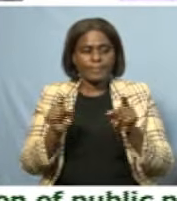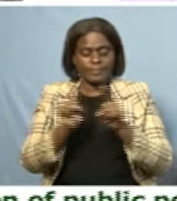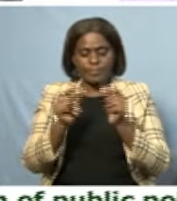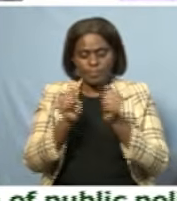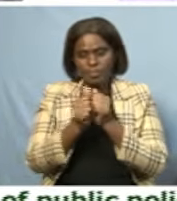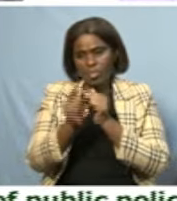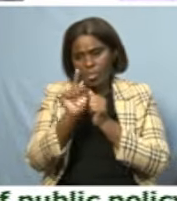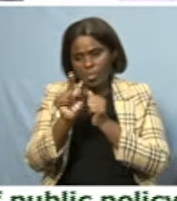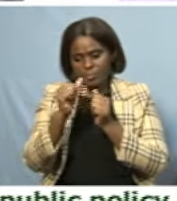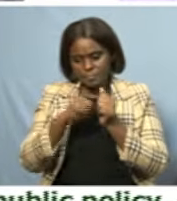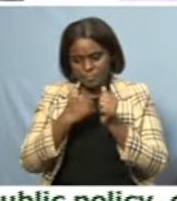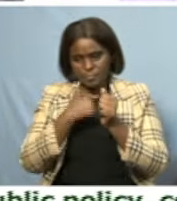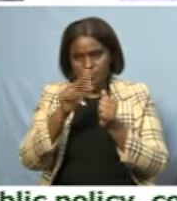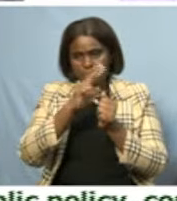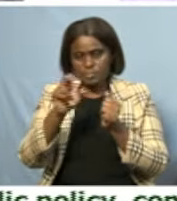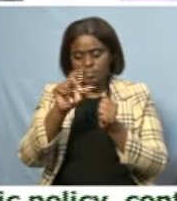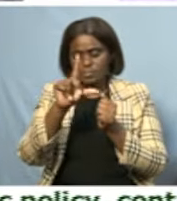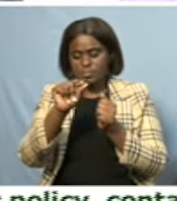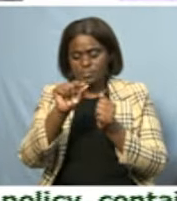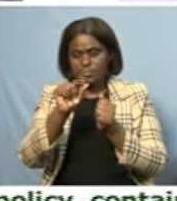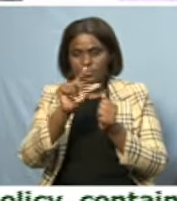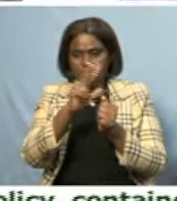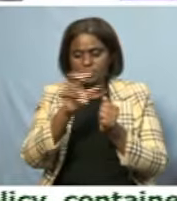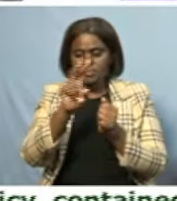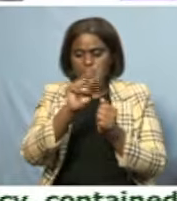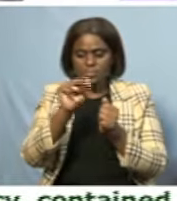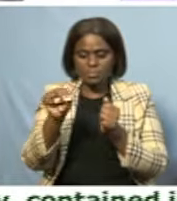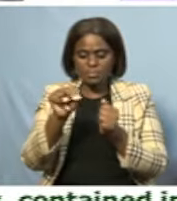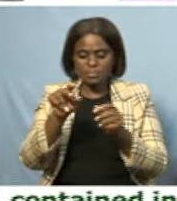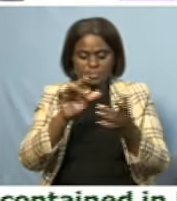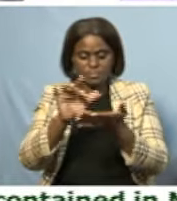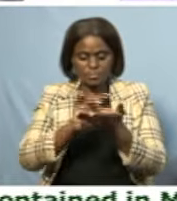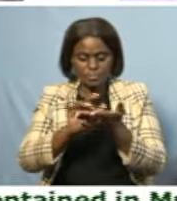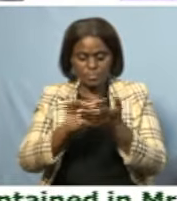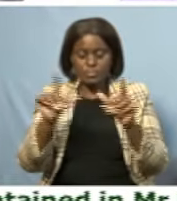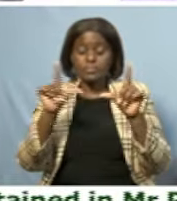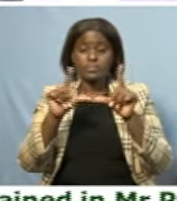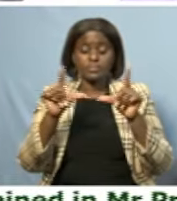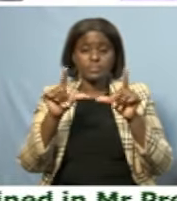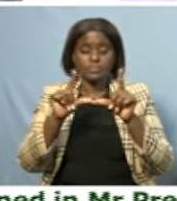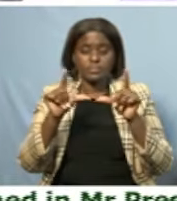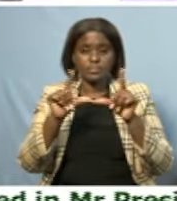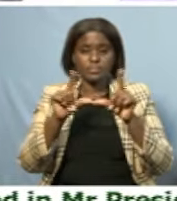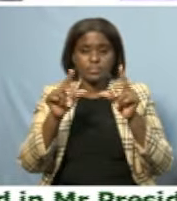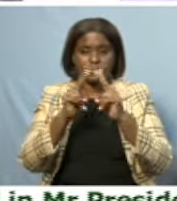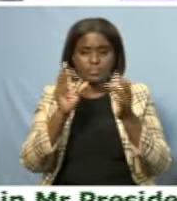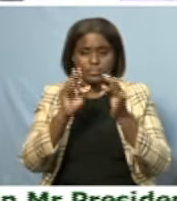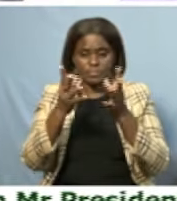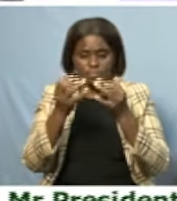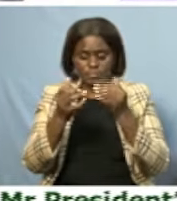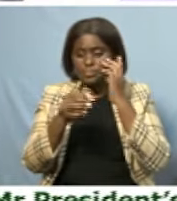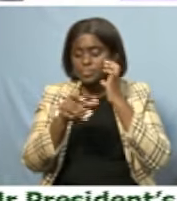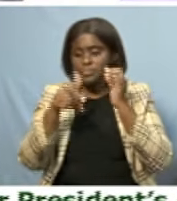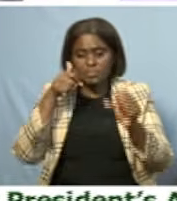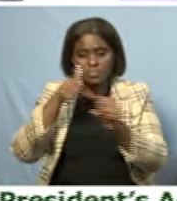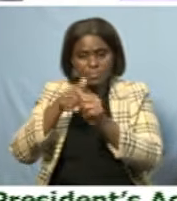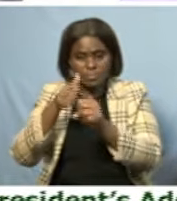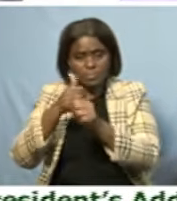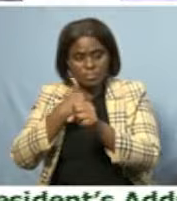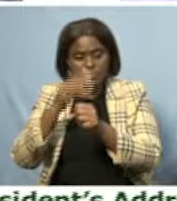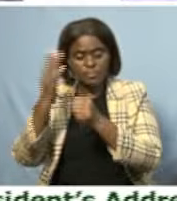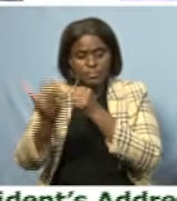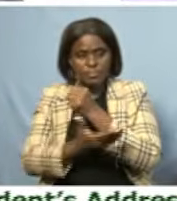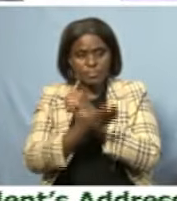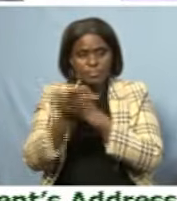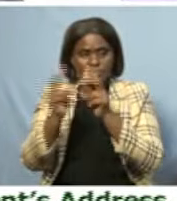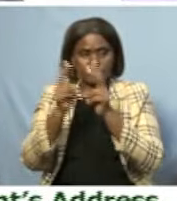Alongside that, we have 322 pest control licenses. So if you want to be a fumigator, we welcome